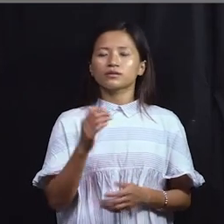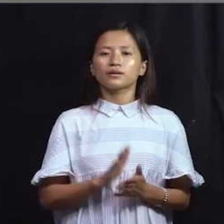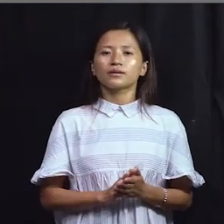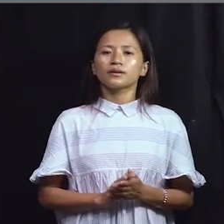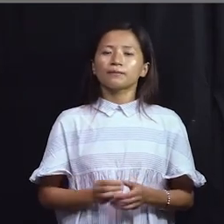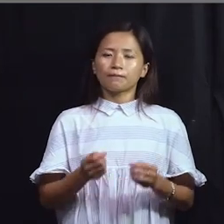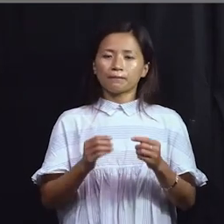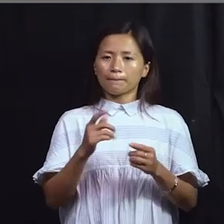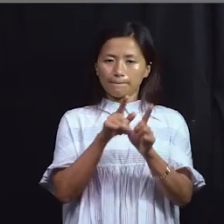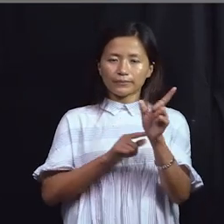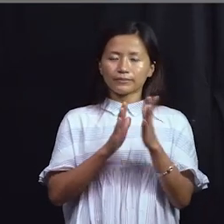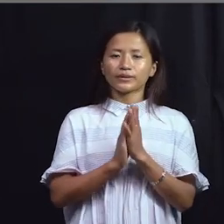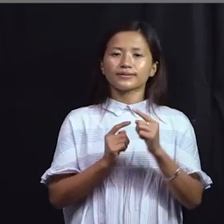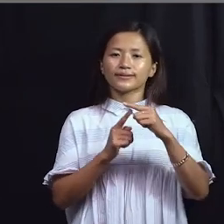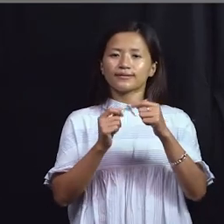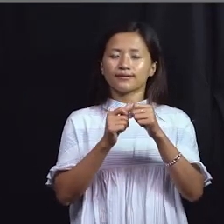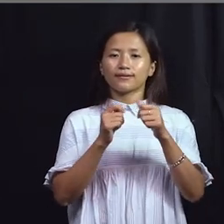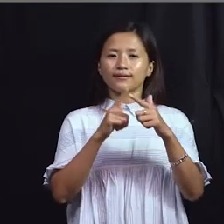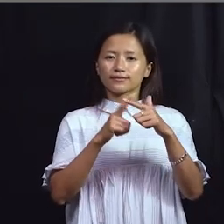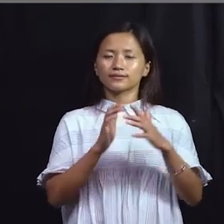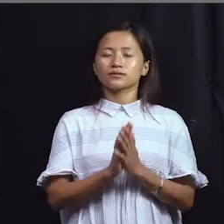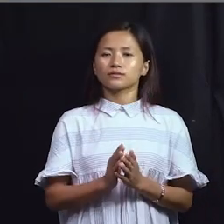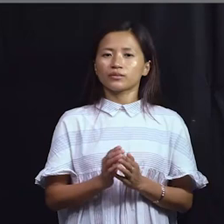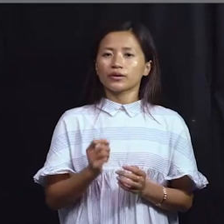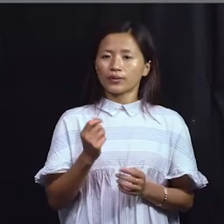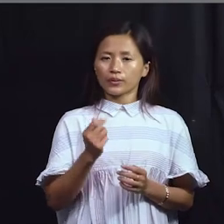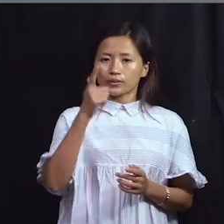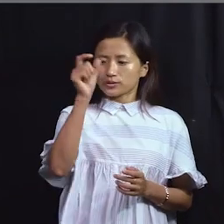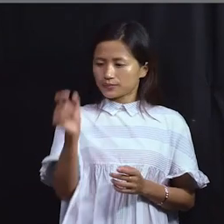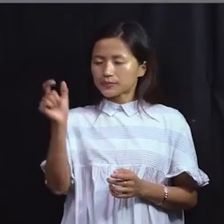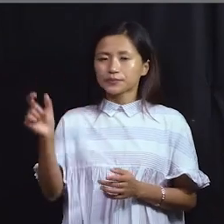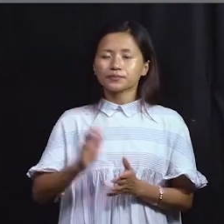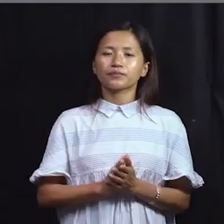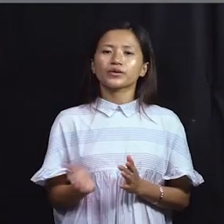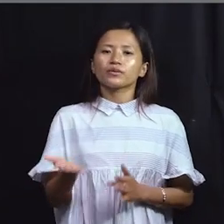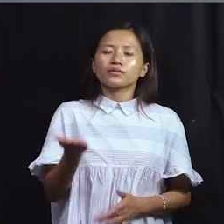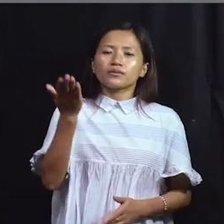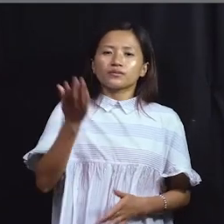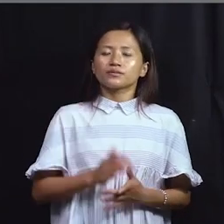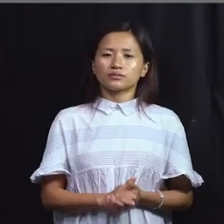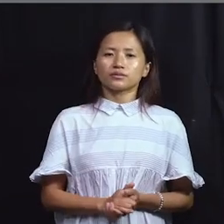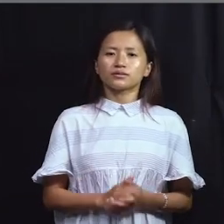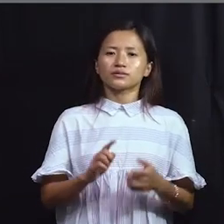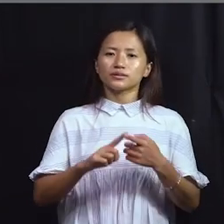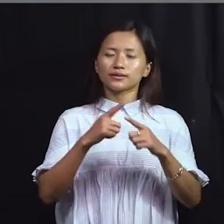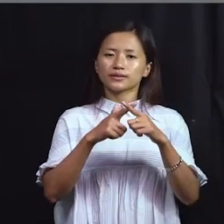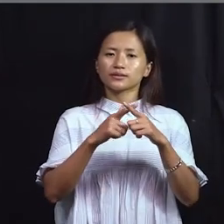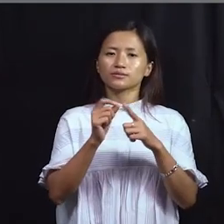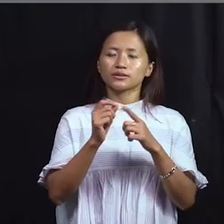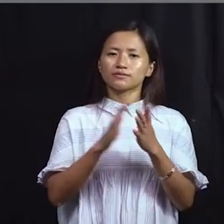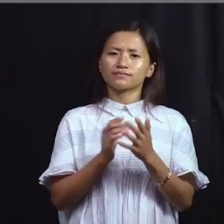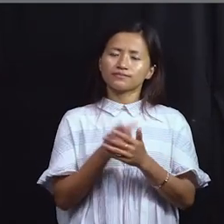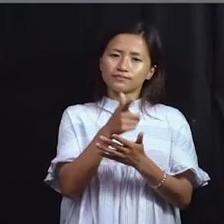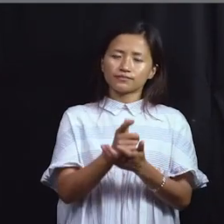people. Getting the point or not? So when government starts increasing their expenditure on providing